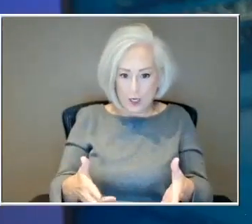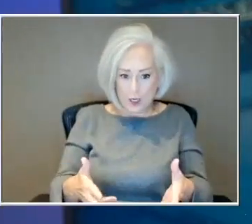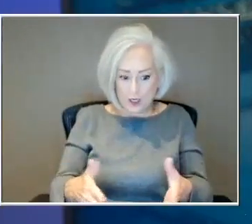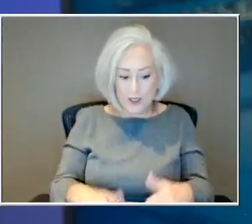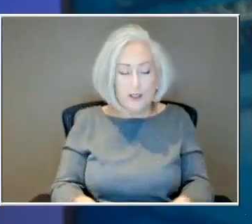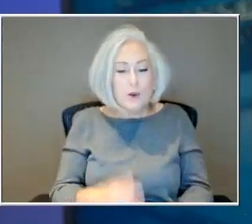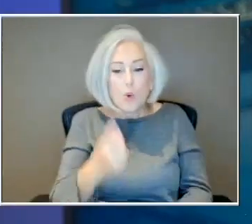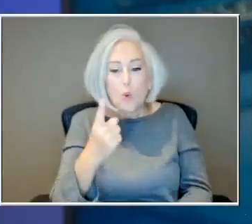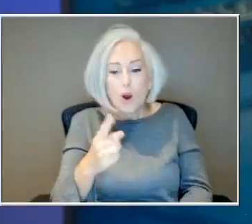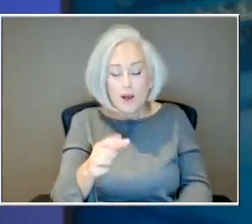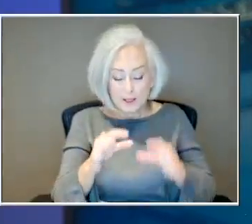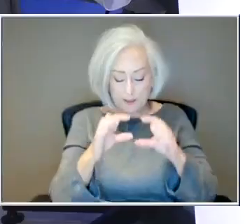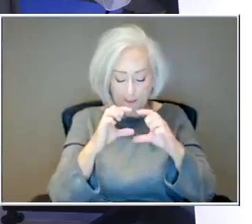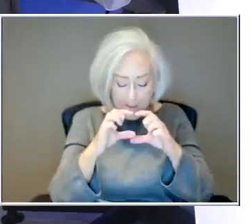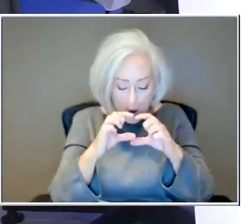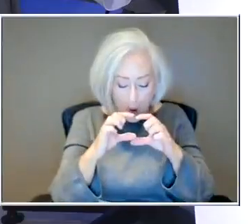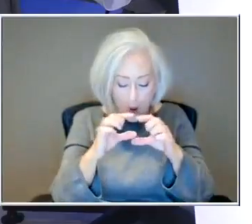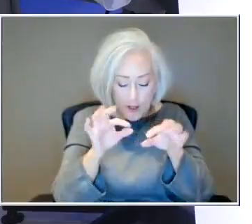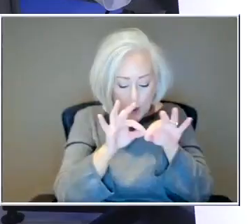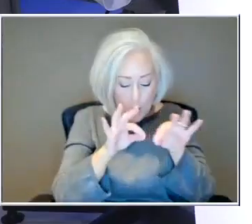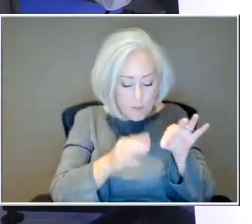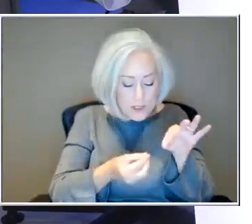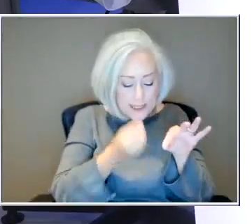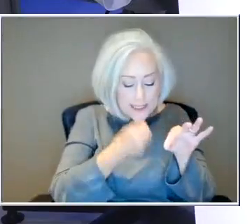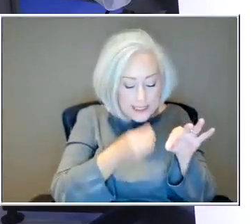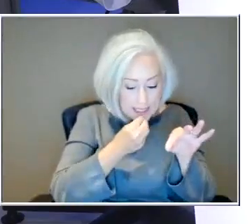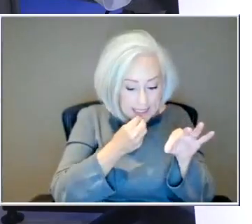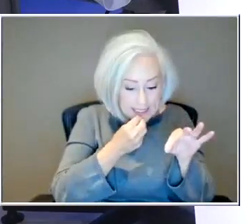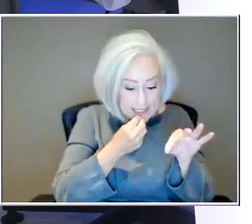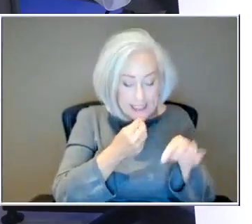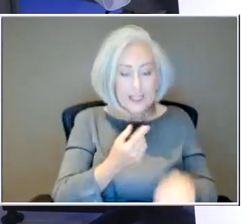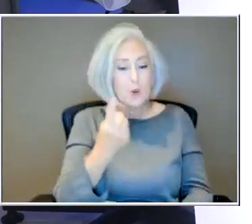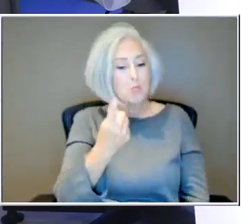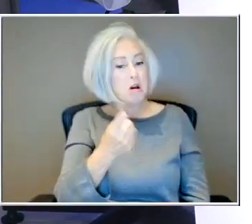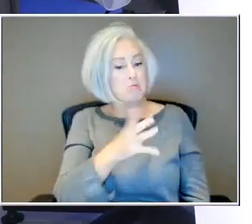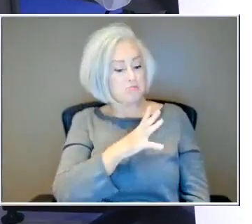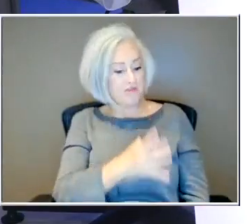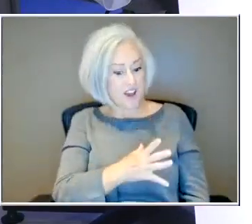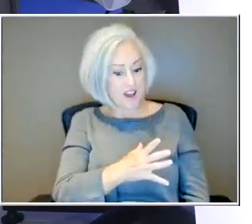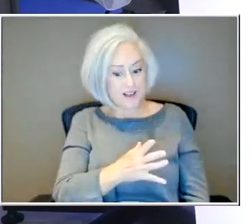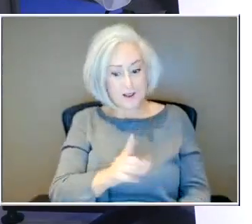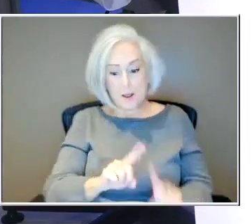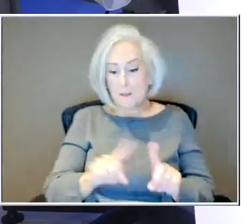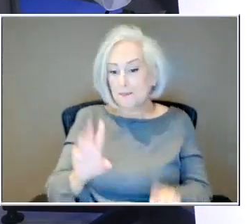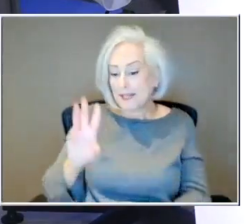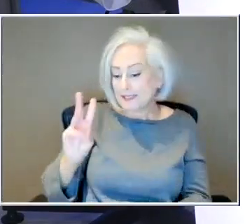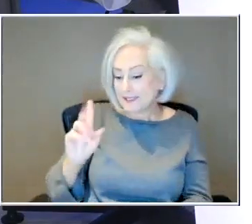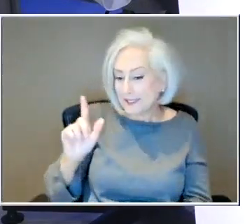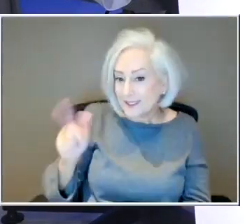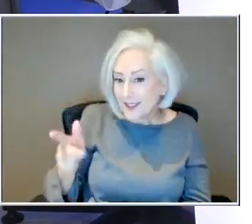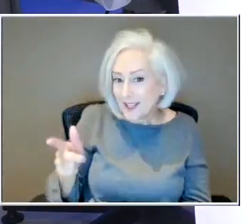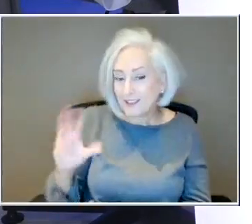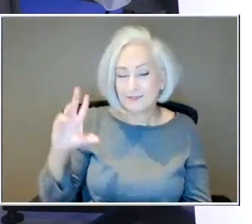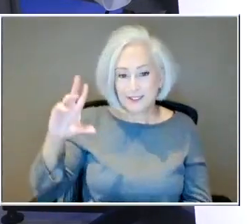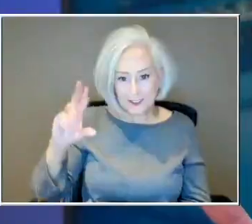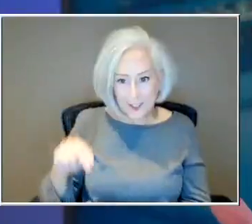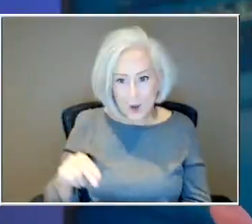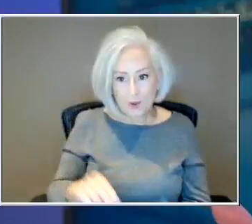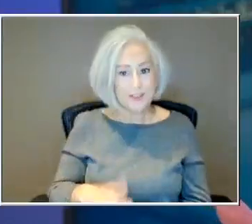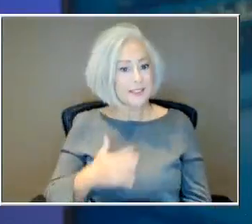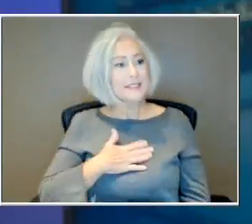became quite a bit. Now, my children will argue they do think all of that candy is 100% necessary. But Well, trunk or treats have been such a